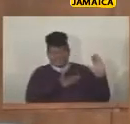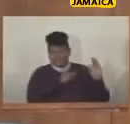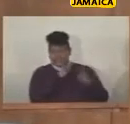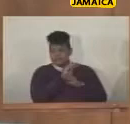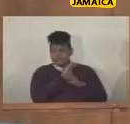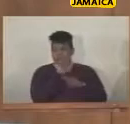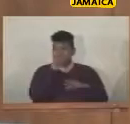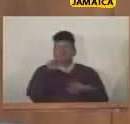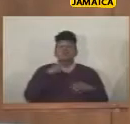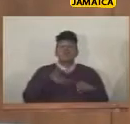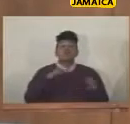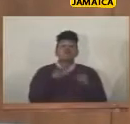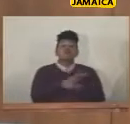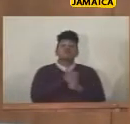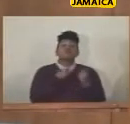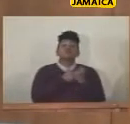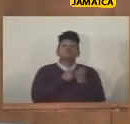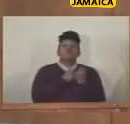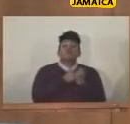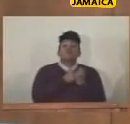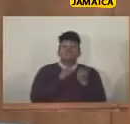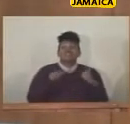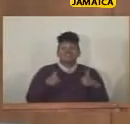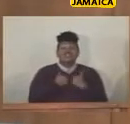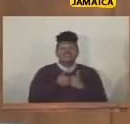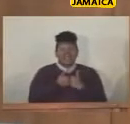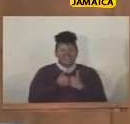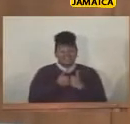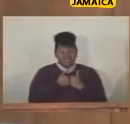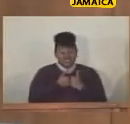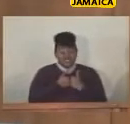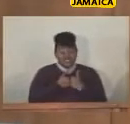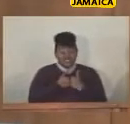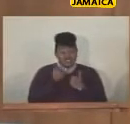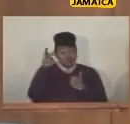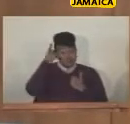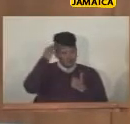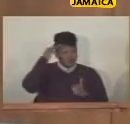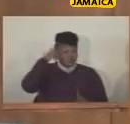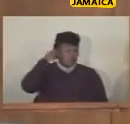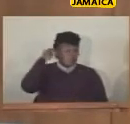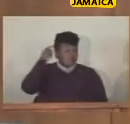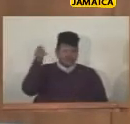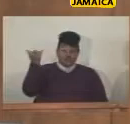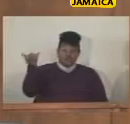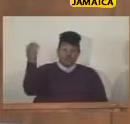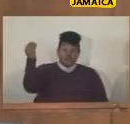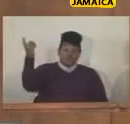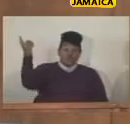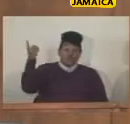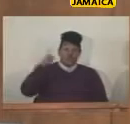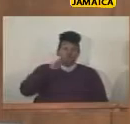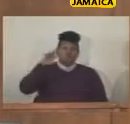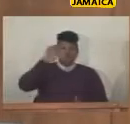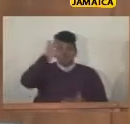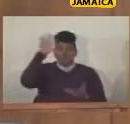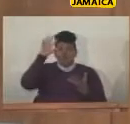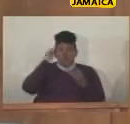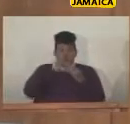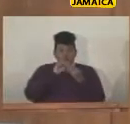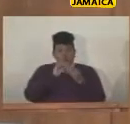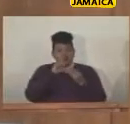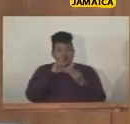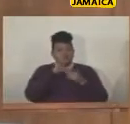must serve as a deterrent. I cannot understand how a man can be attracted to bubbles and clip. I